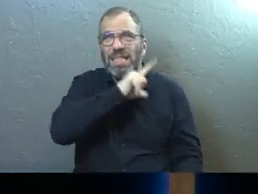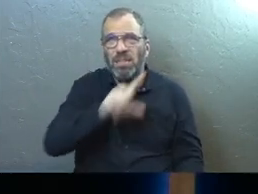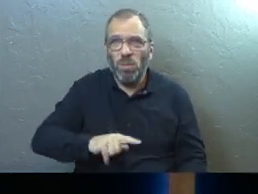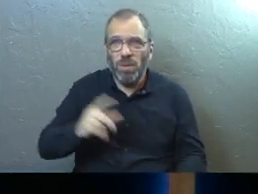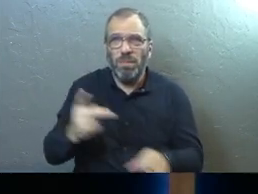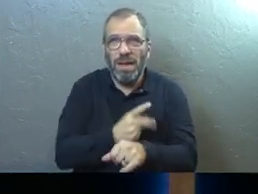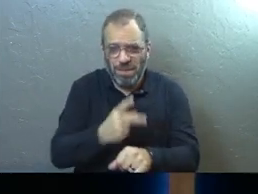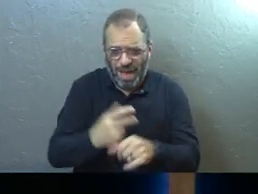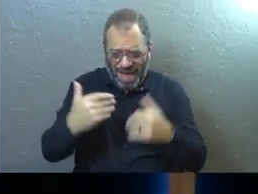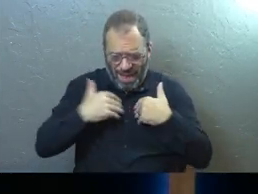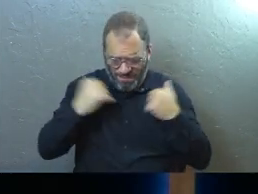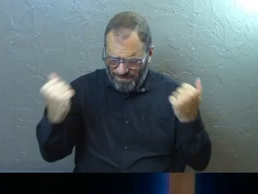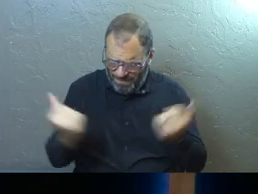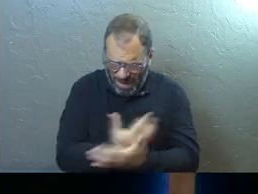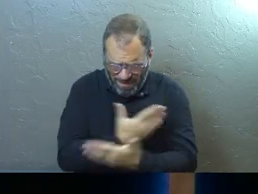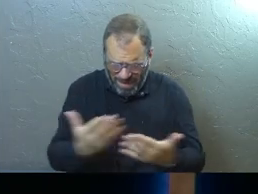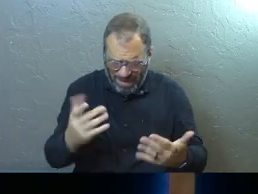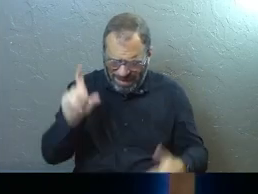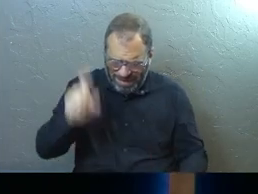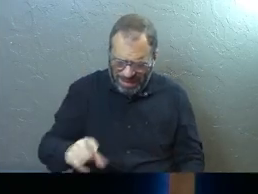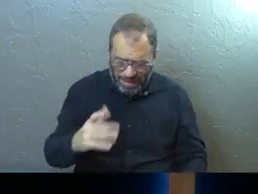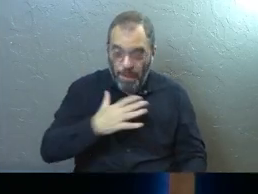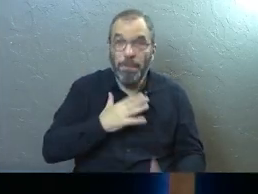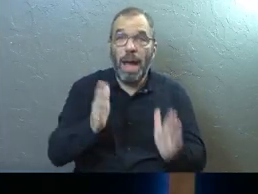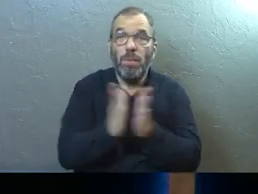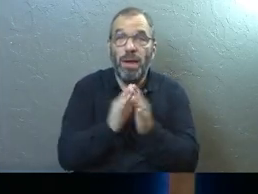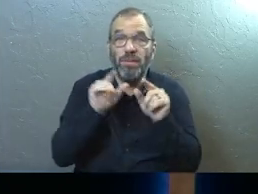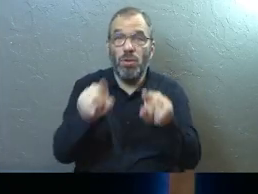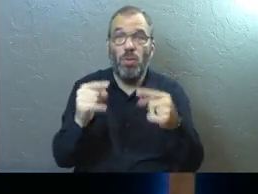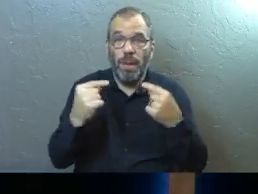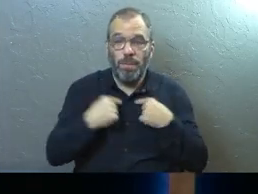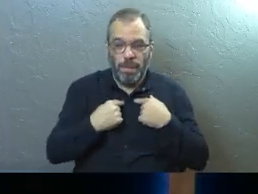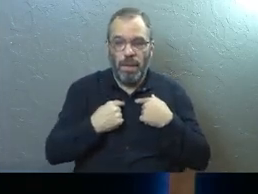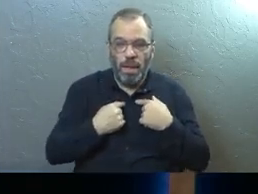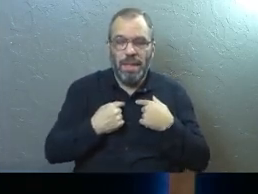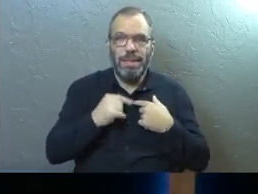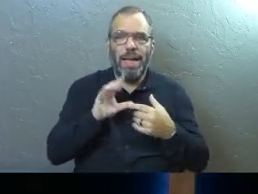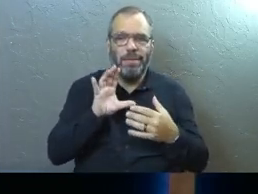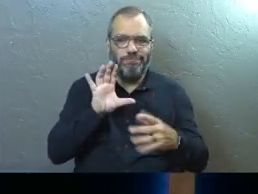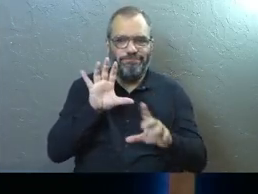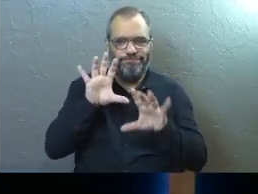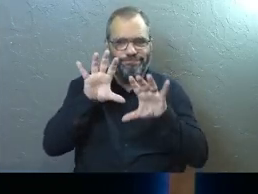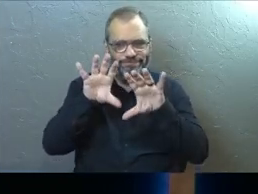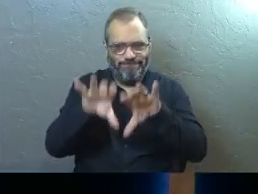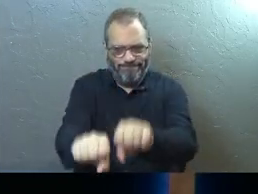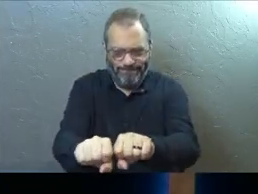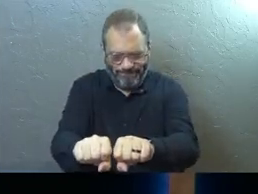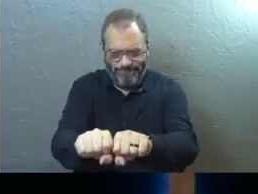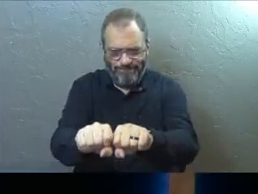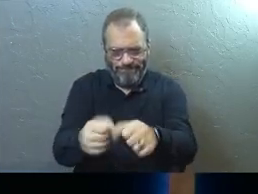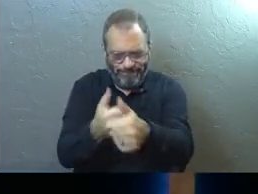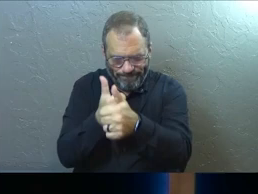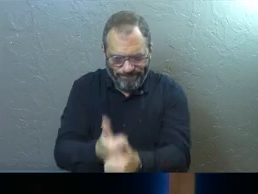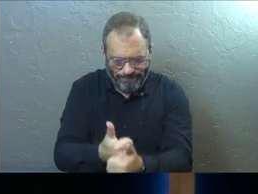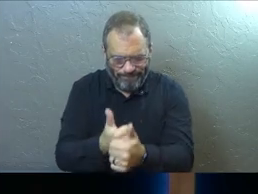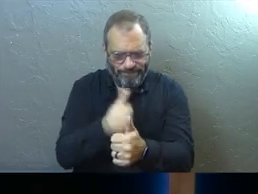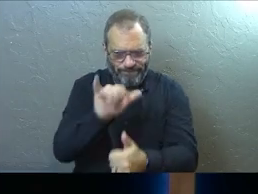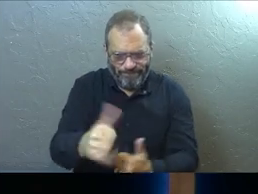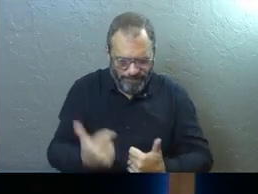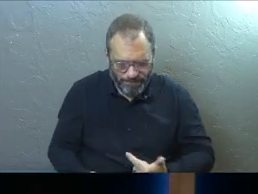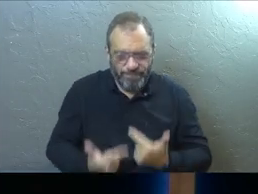I have everything that I need. And my prayer for us this morning is that we'd latch on to that and we'd live that kind of